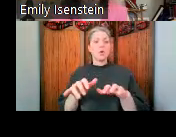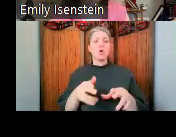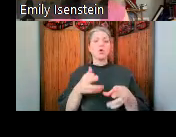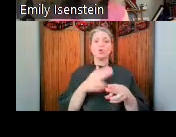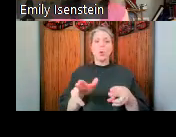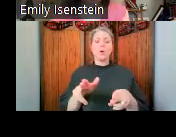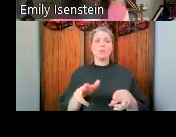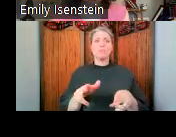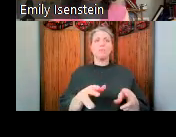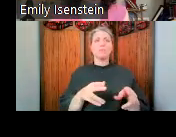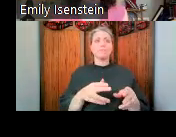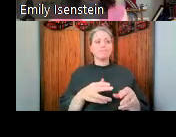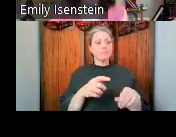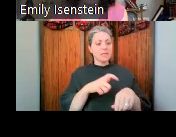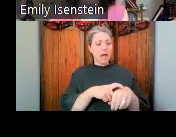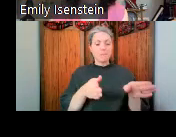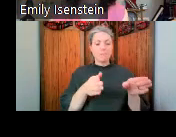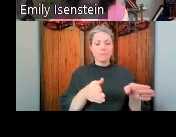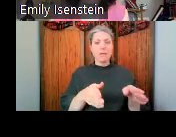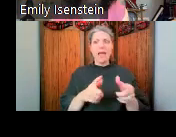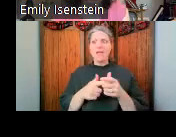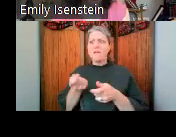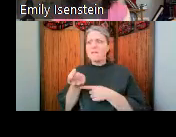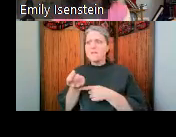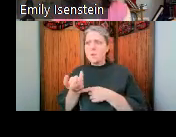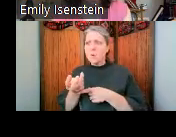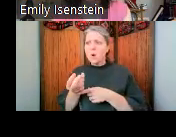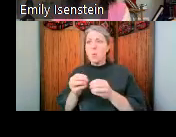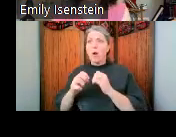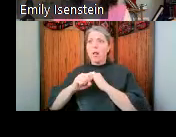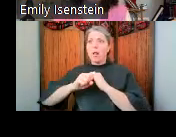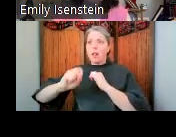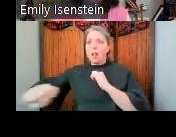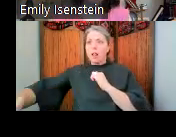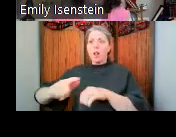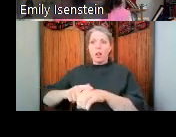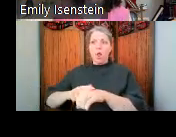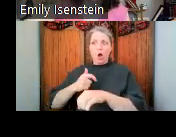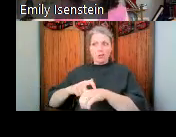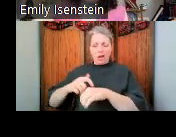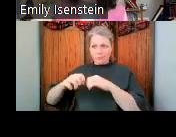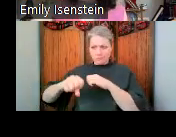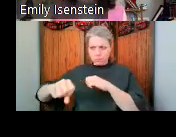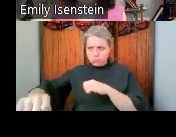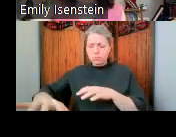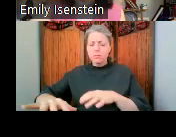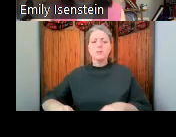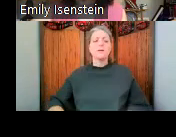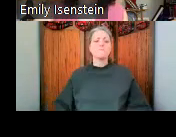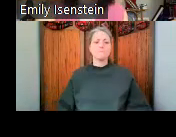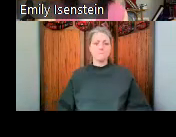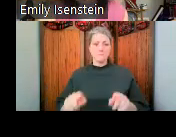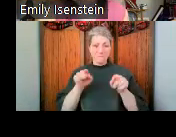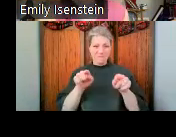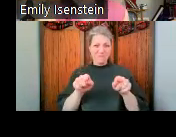duration and the minority were a longer duration. So as you can see